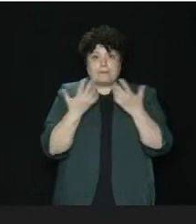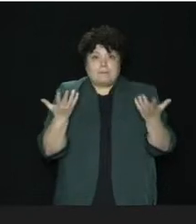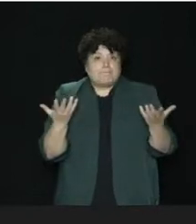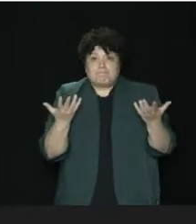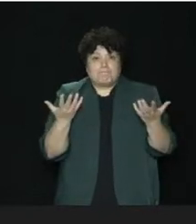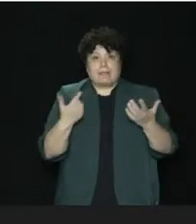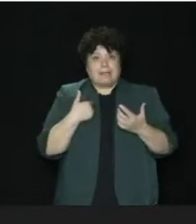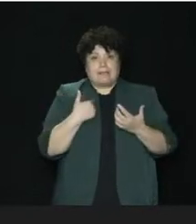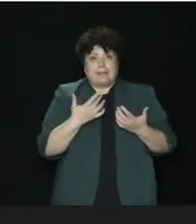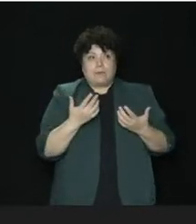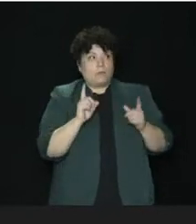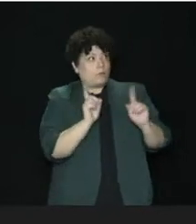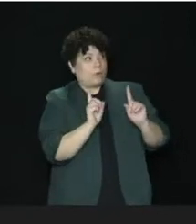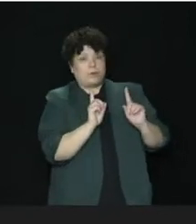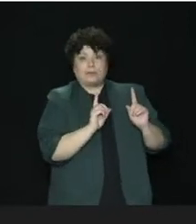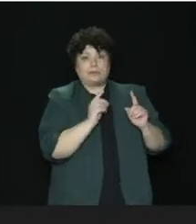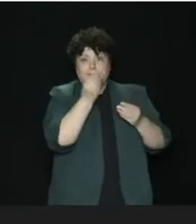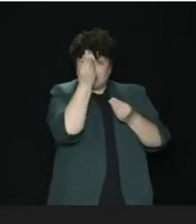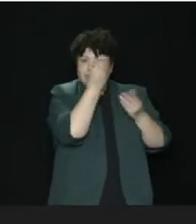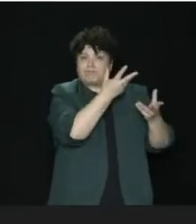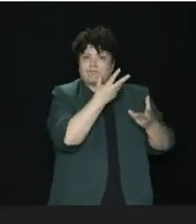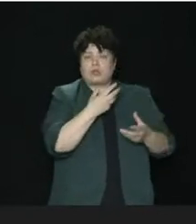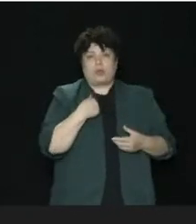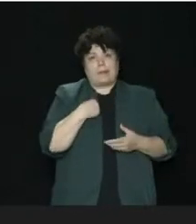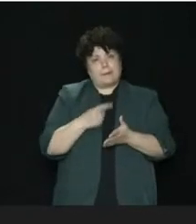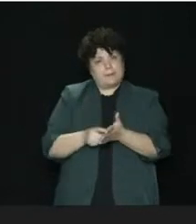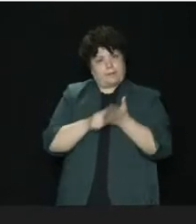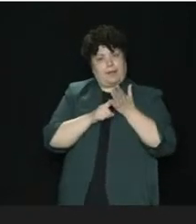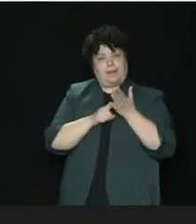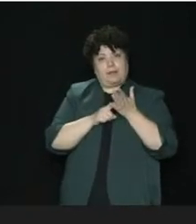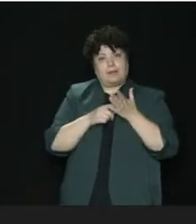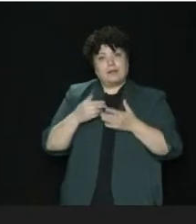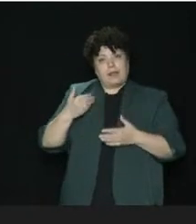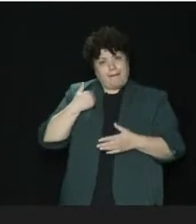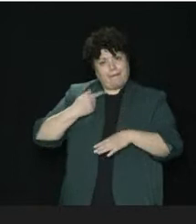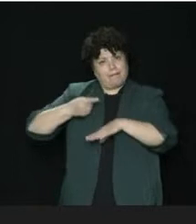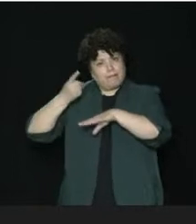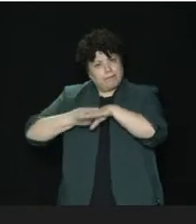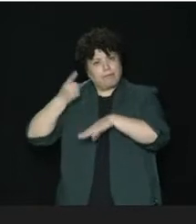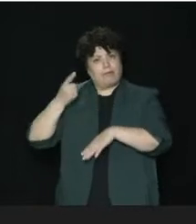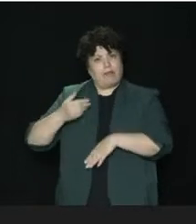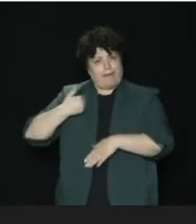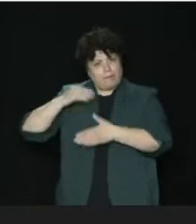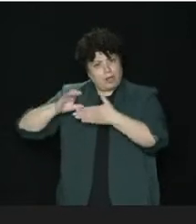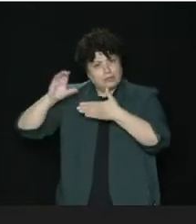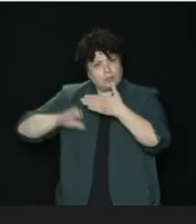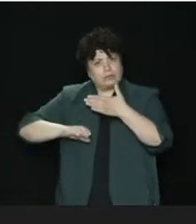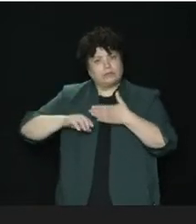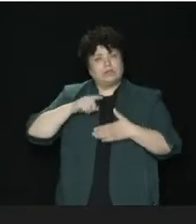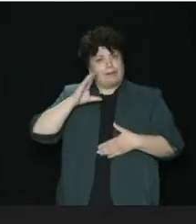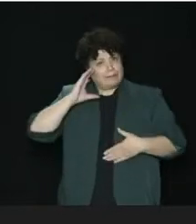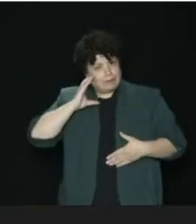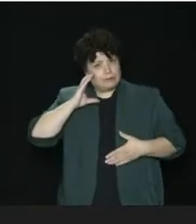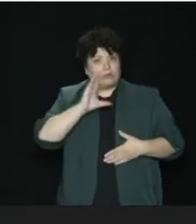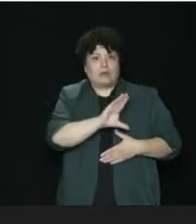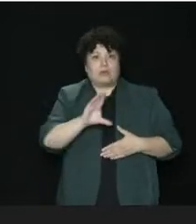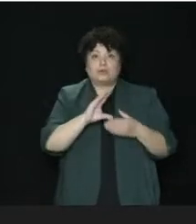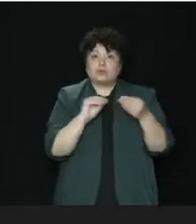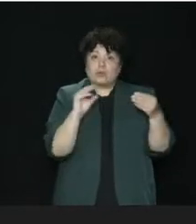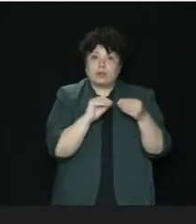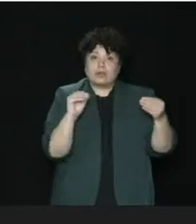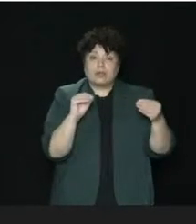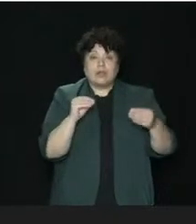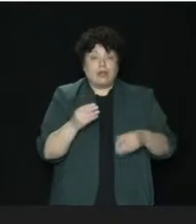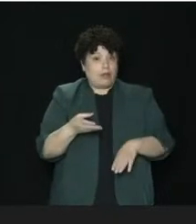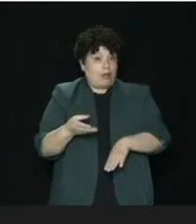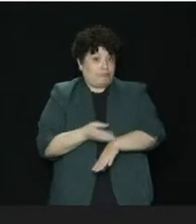ability to demand consequences and to share their stories. Yes, we have made improvements over